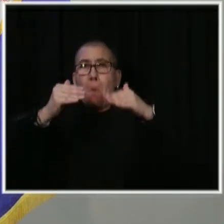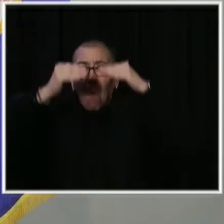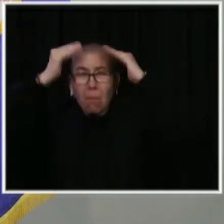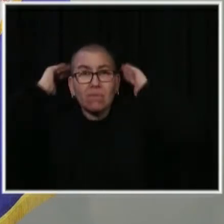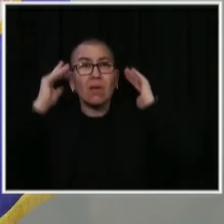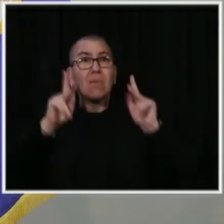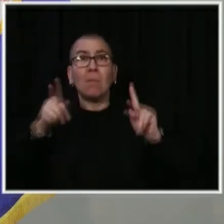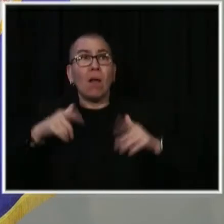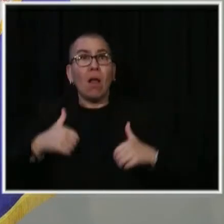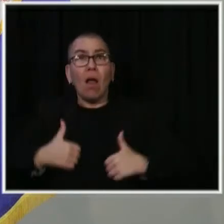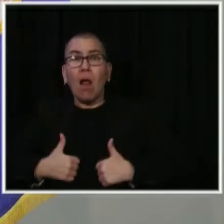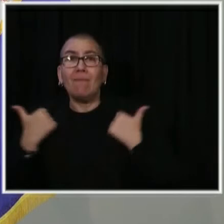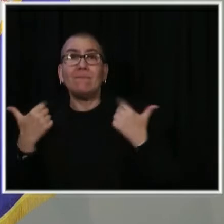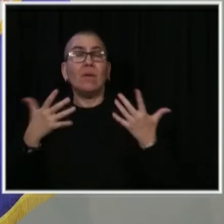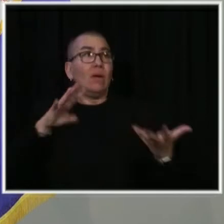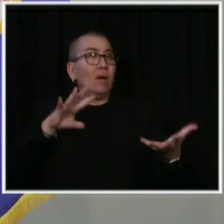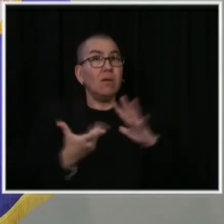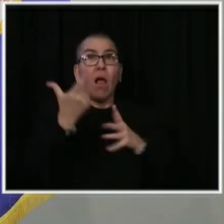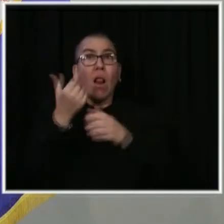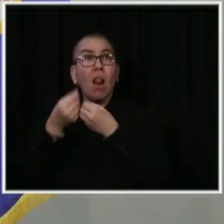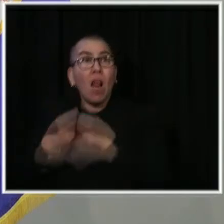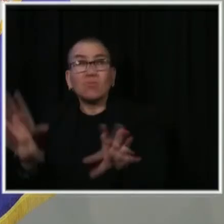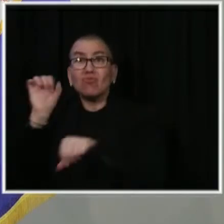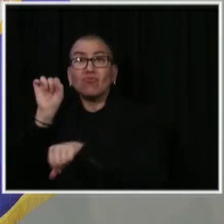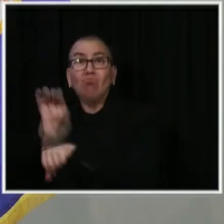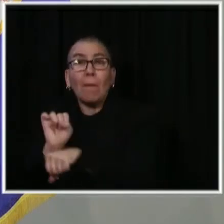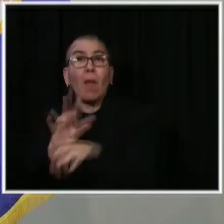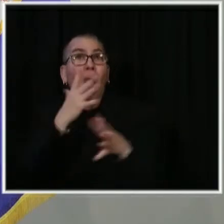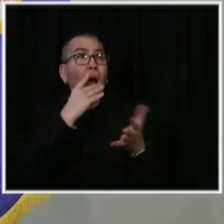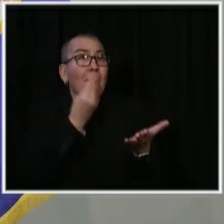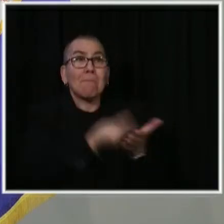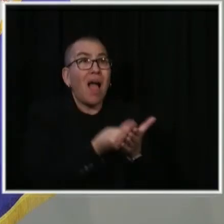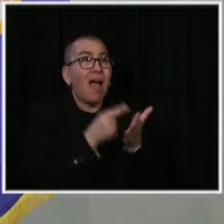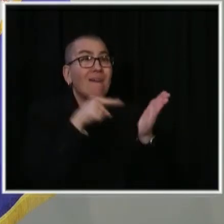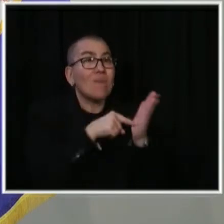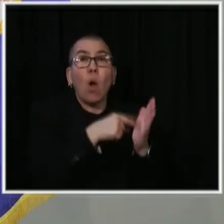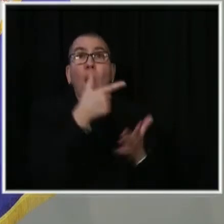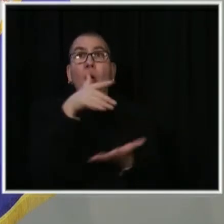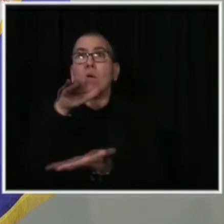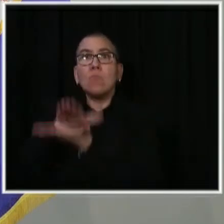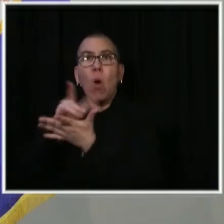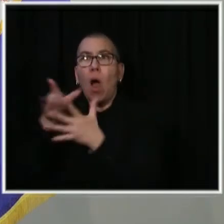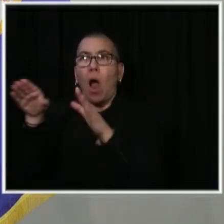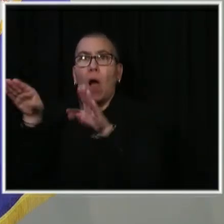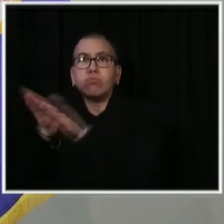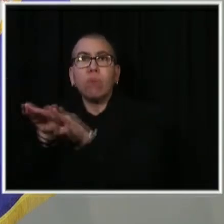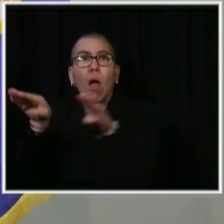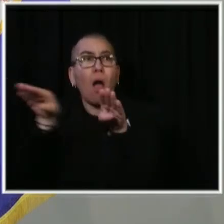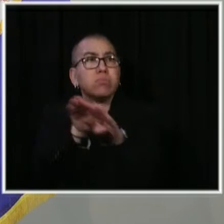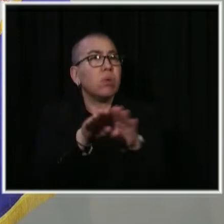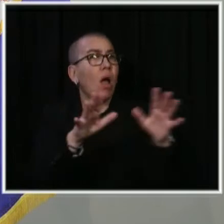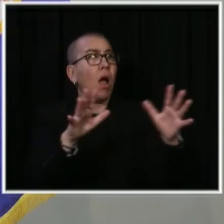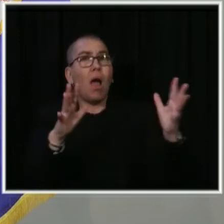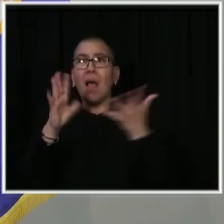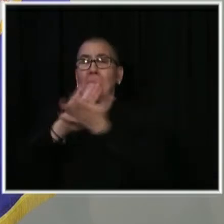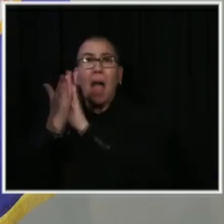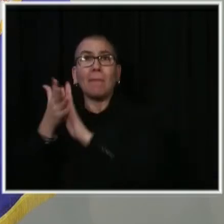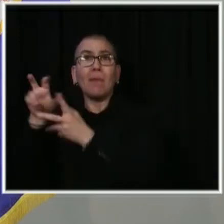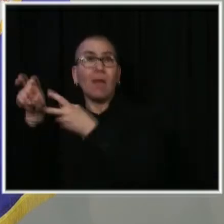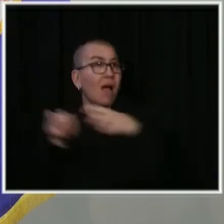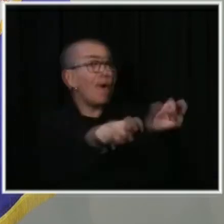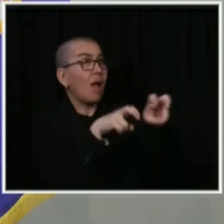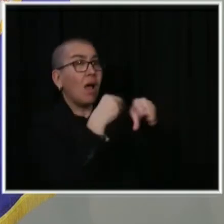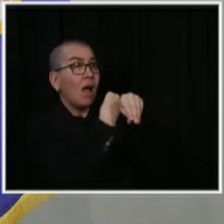and income. For so many, it meant disrupted school years and family plans. For way too many, it